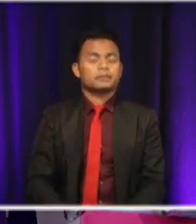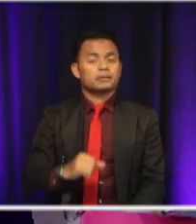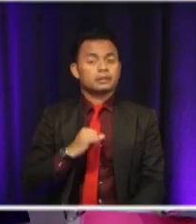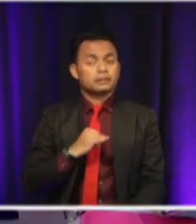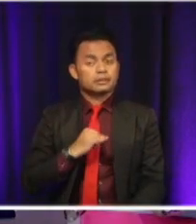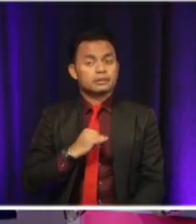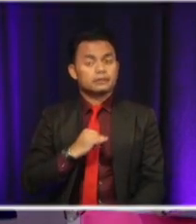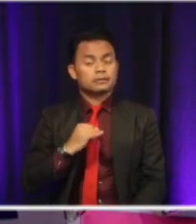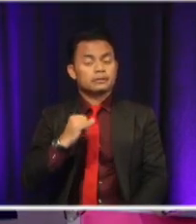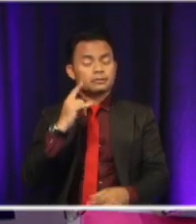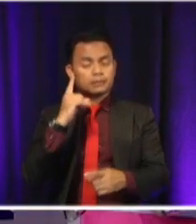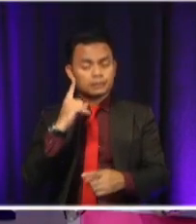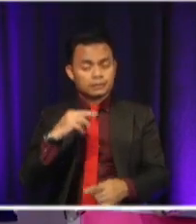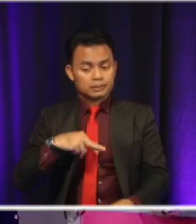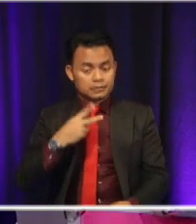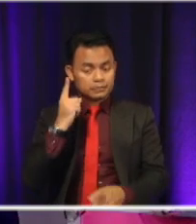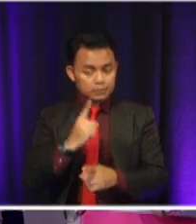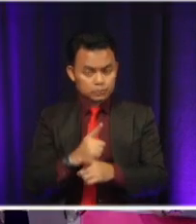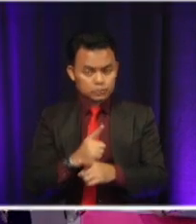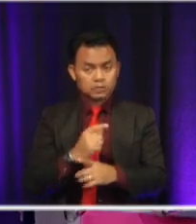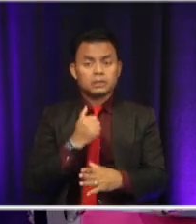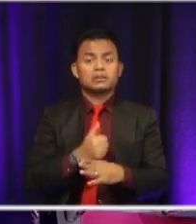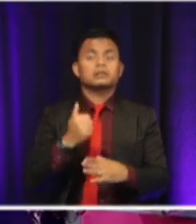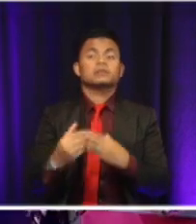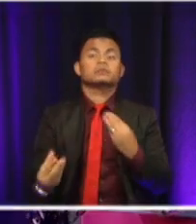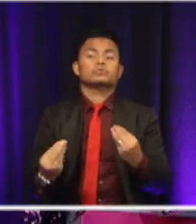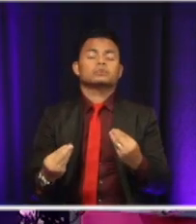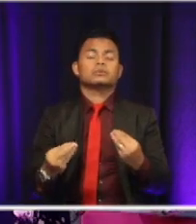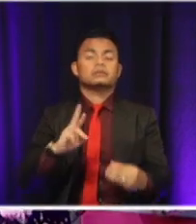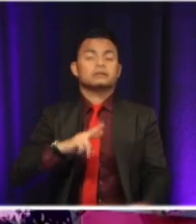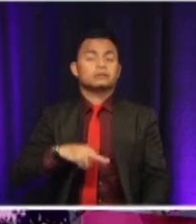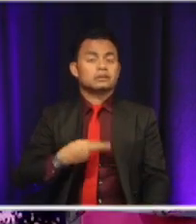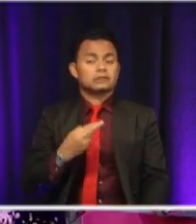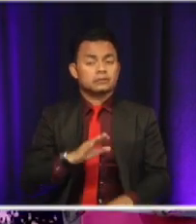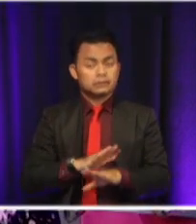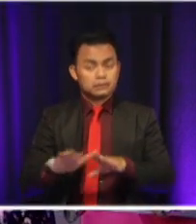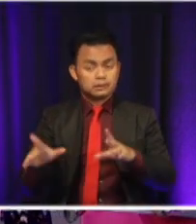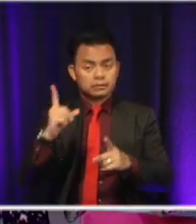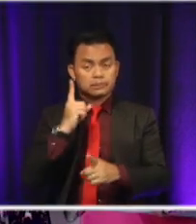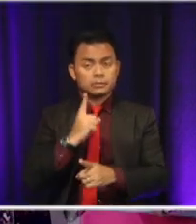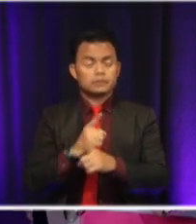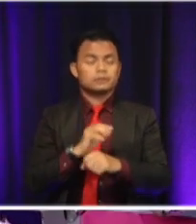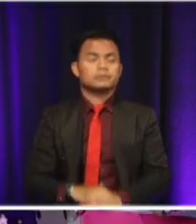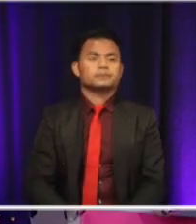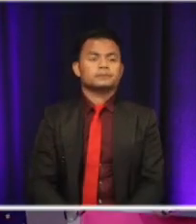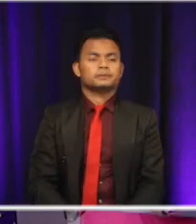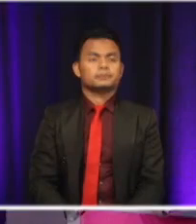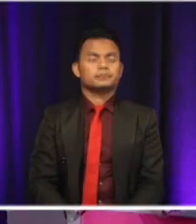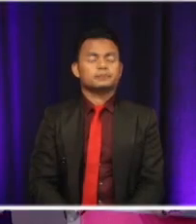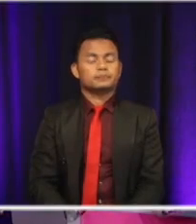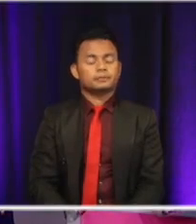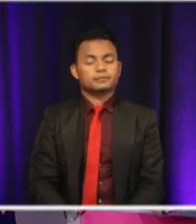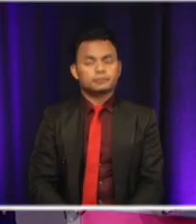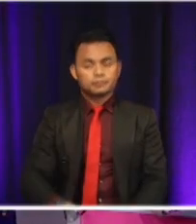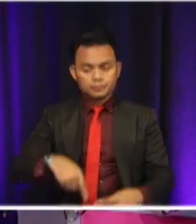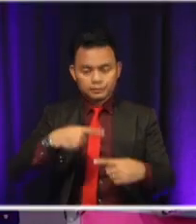I disagree. That candidate should already be able to make a stand. And once he or she has